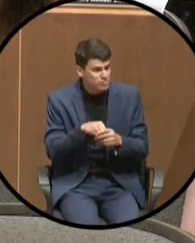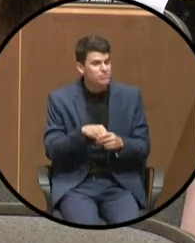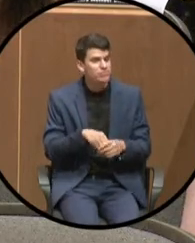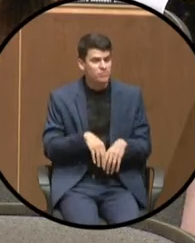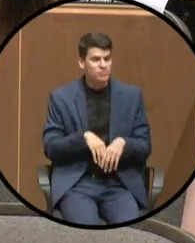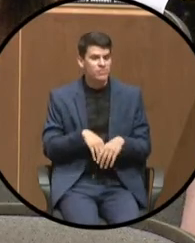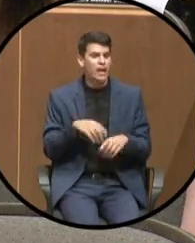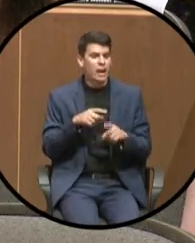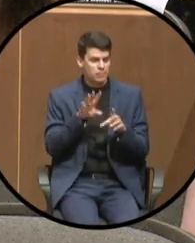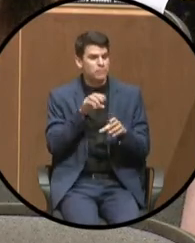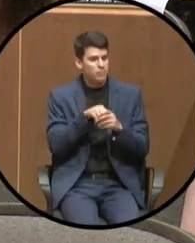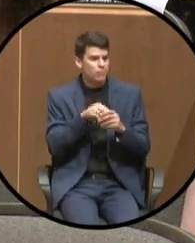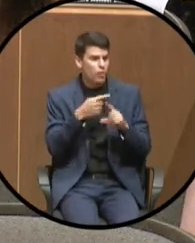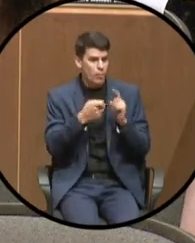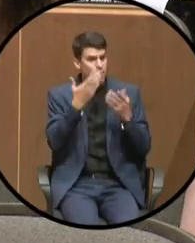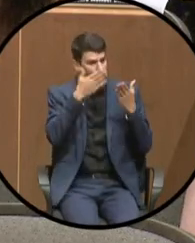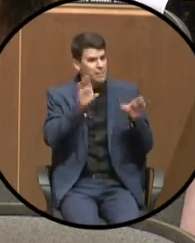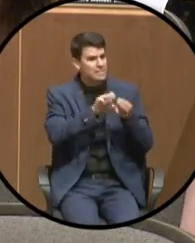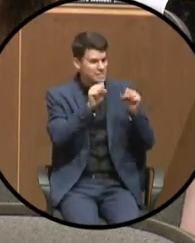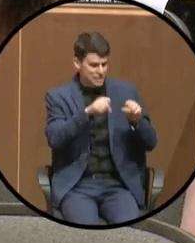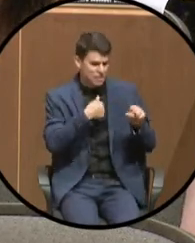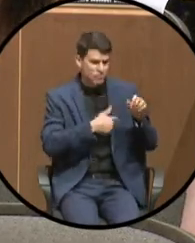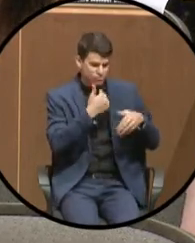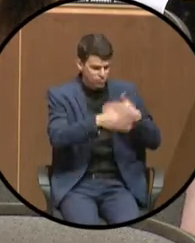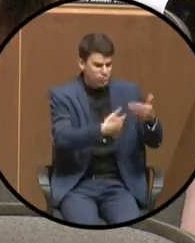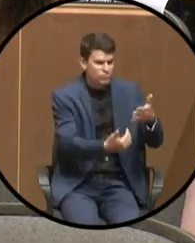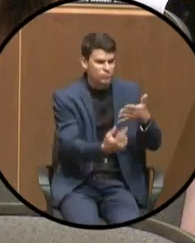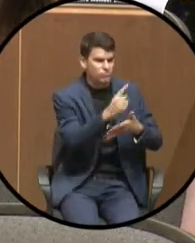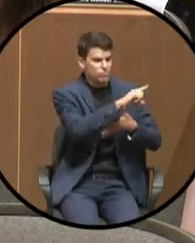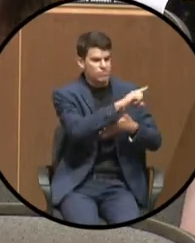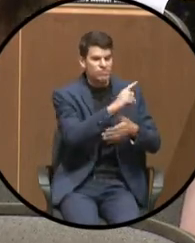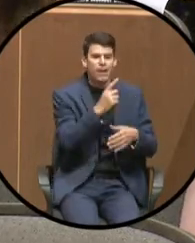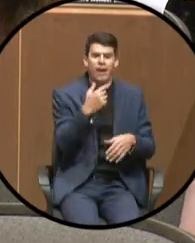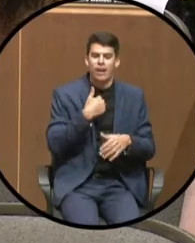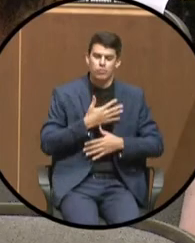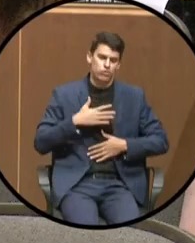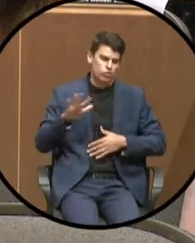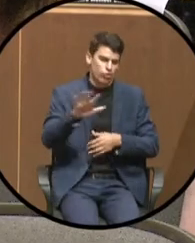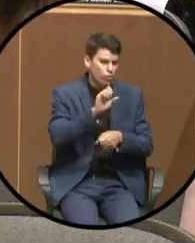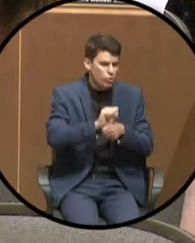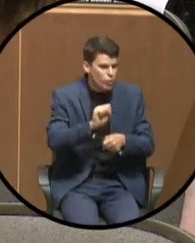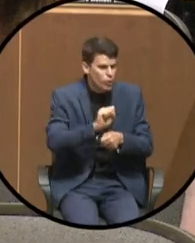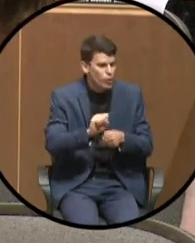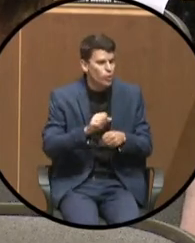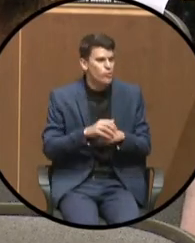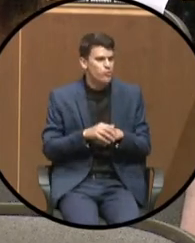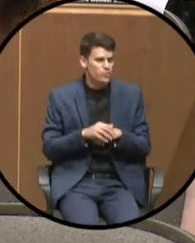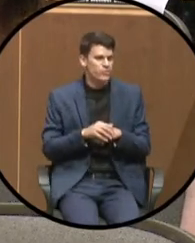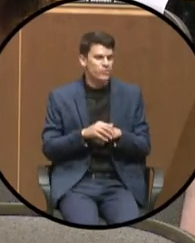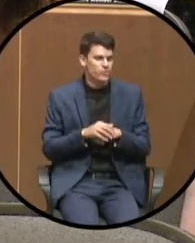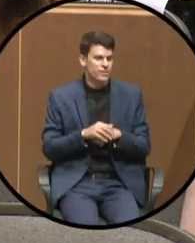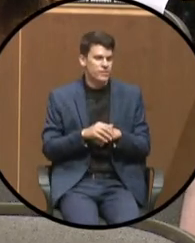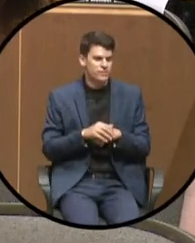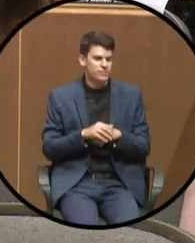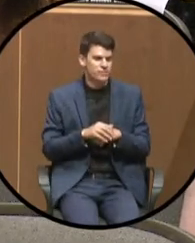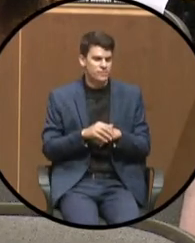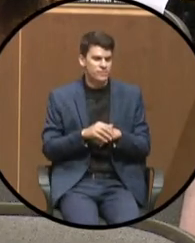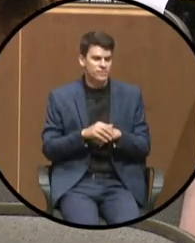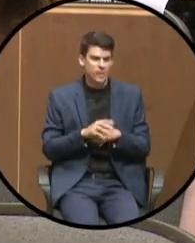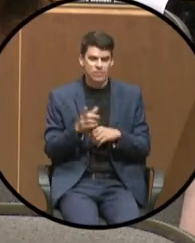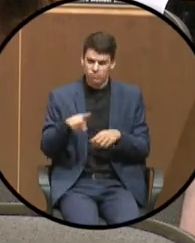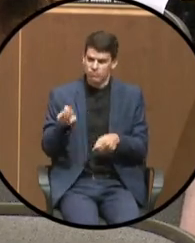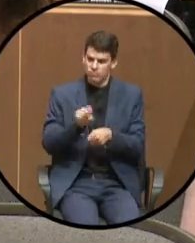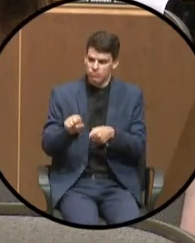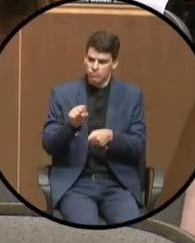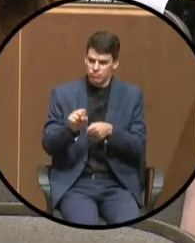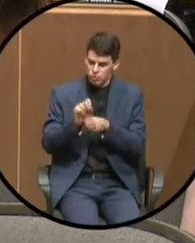of the public school system myself, and I appreciate all the work that gets put into educating our